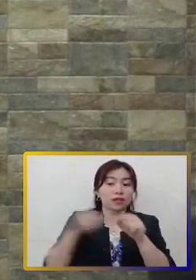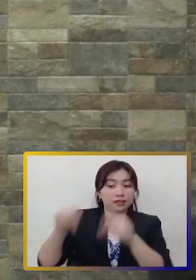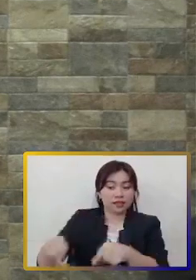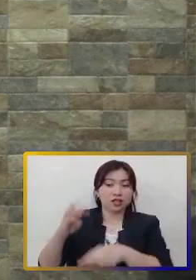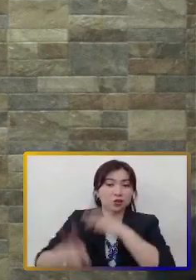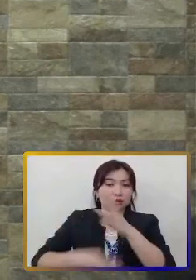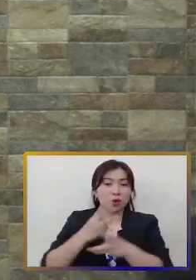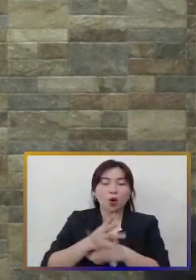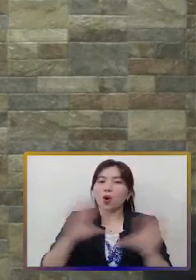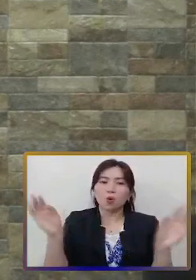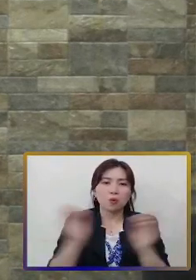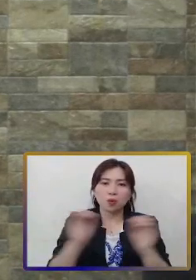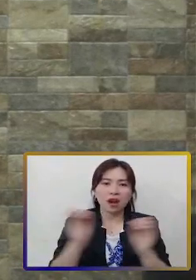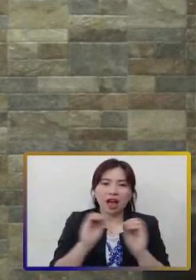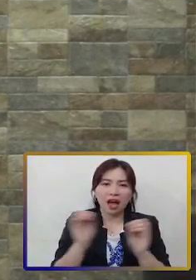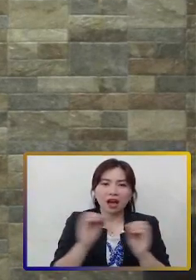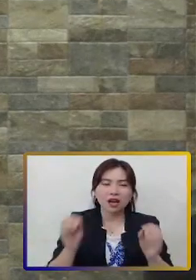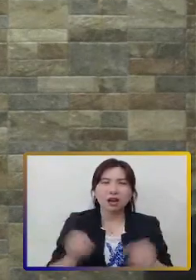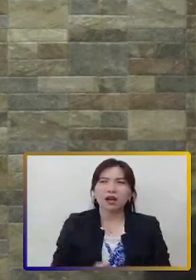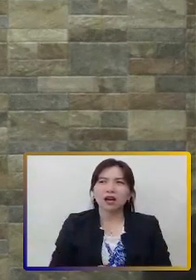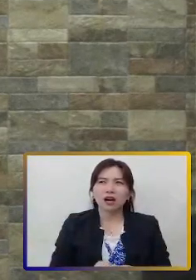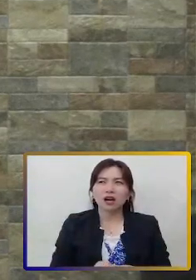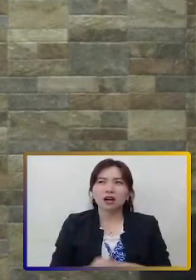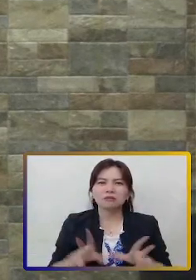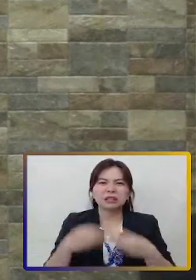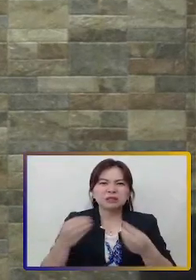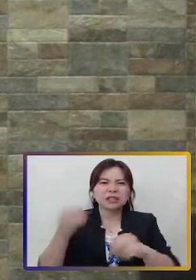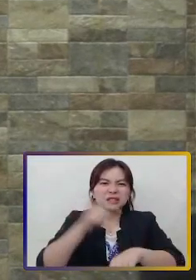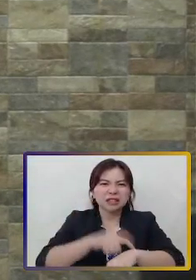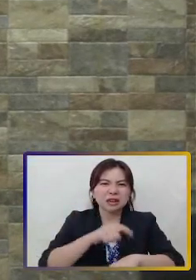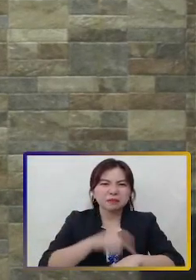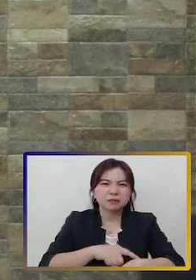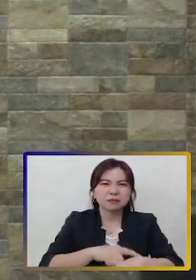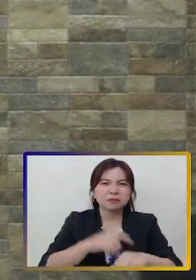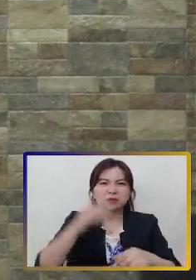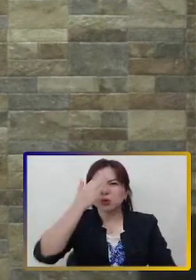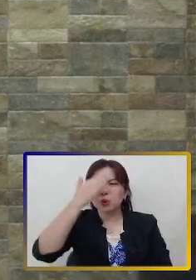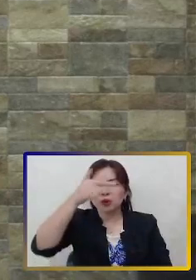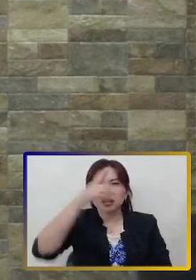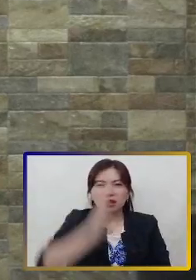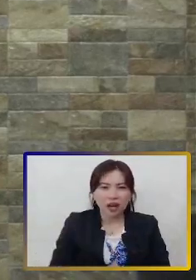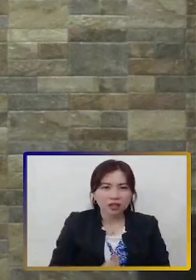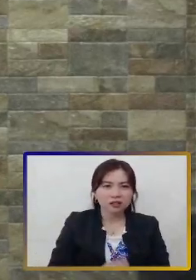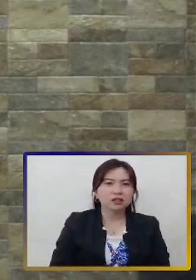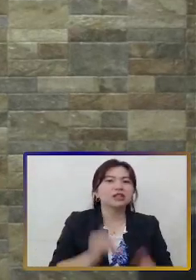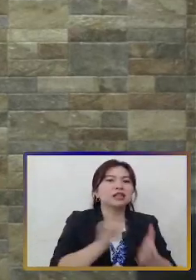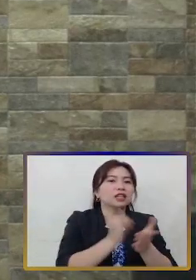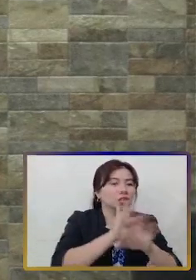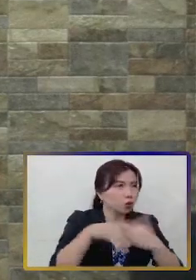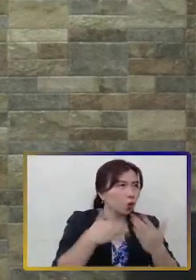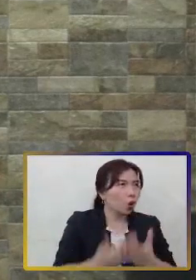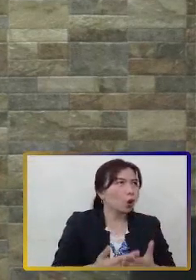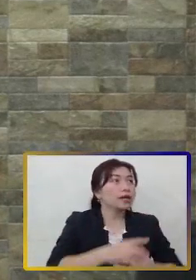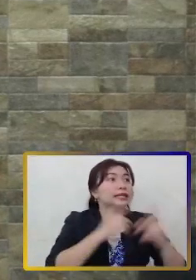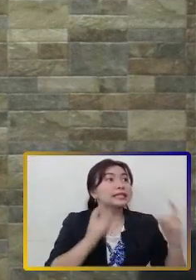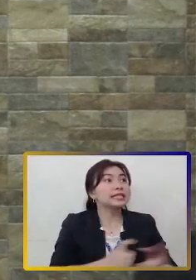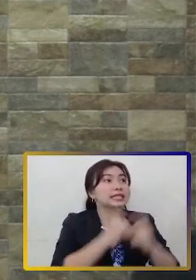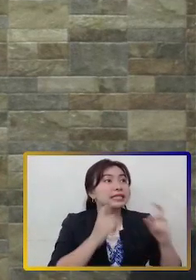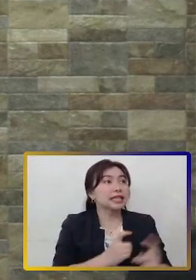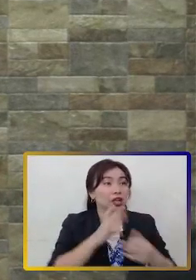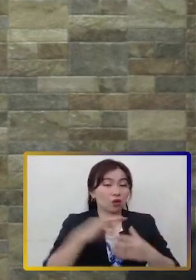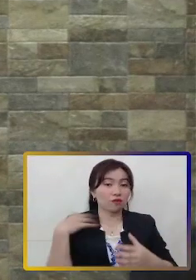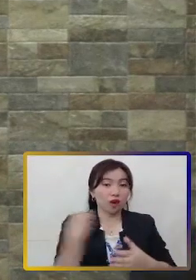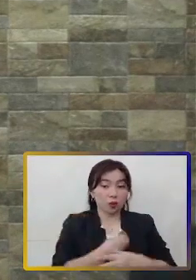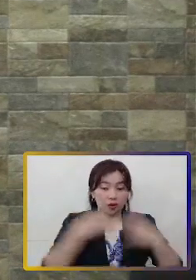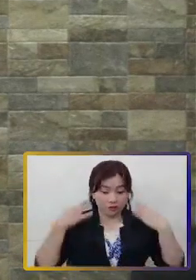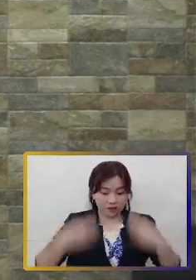without giving time on acknowledging God is the manifestation The works of the flesh as mentioned in galatians